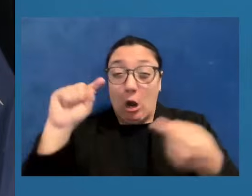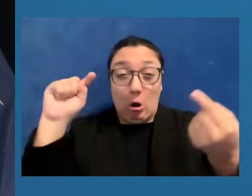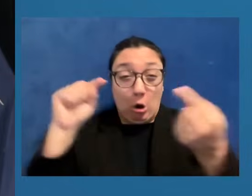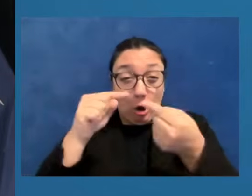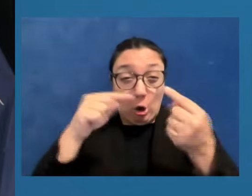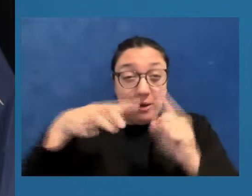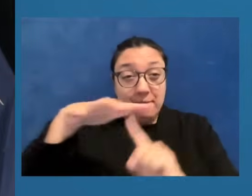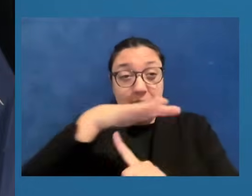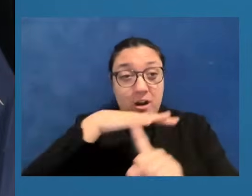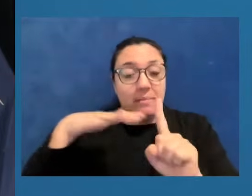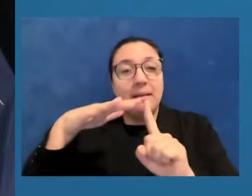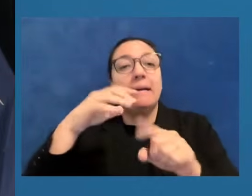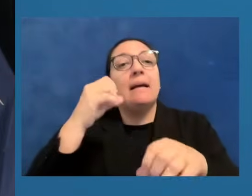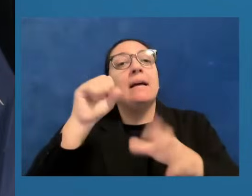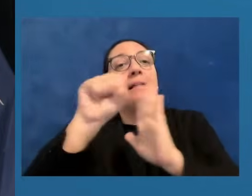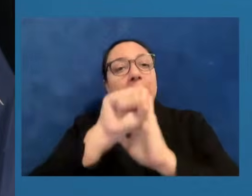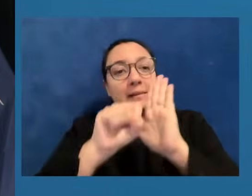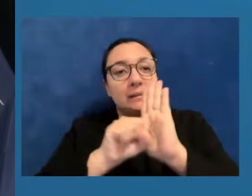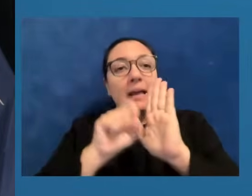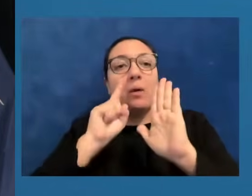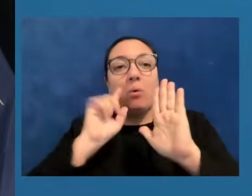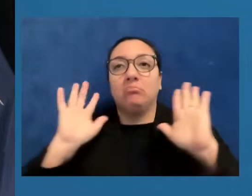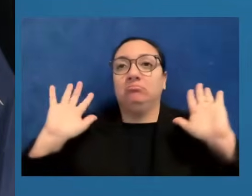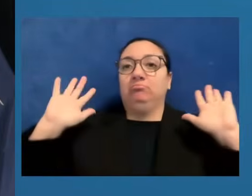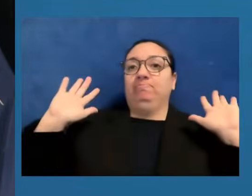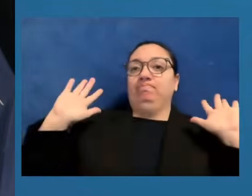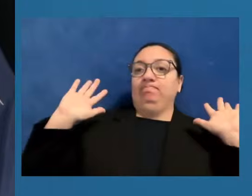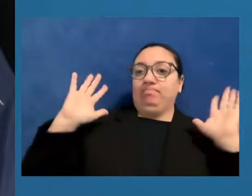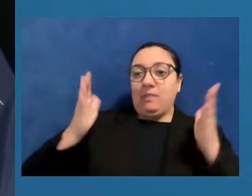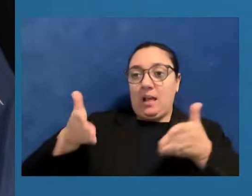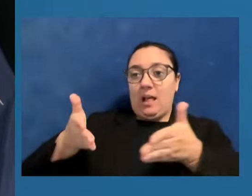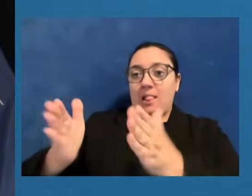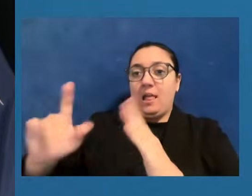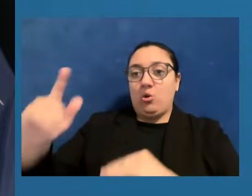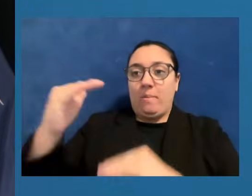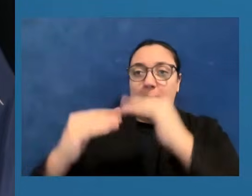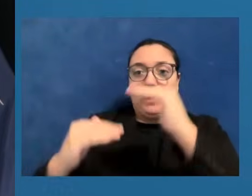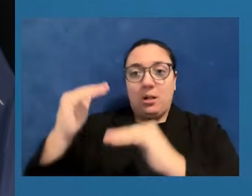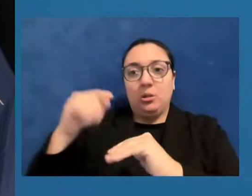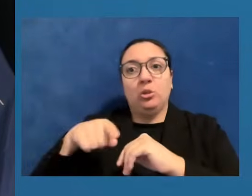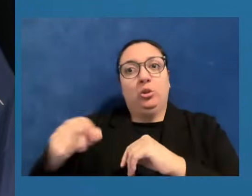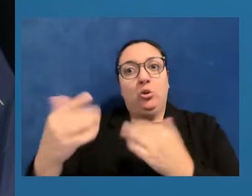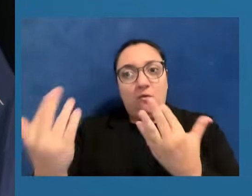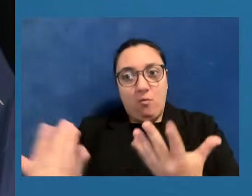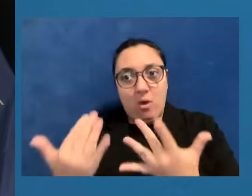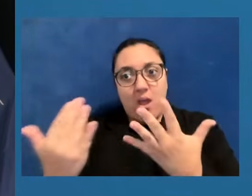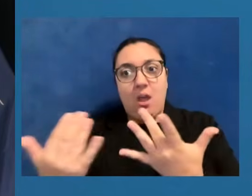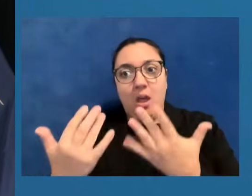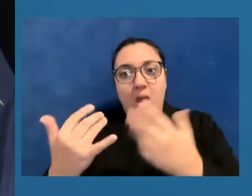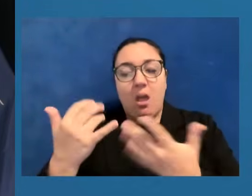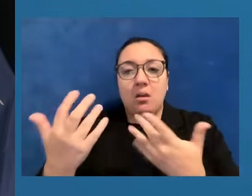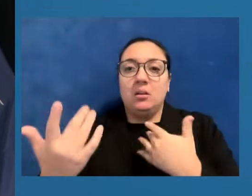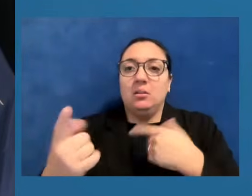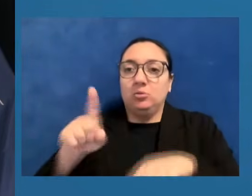the way and let you build. You've waited too long, and other communities need to know, whether it's housing,